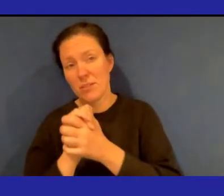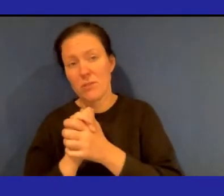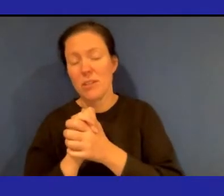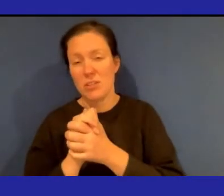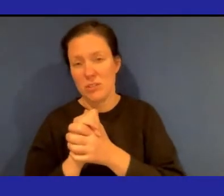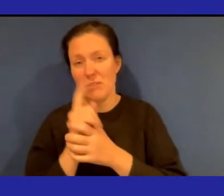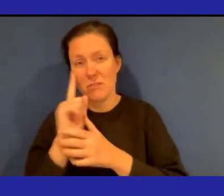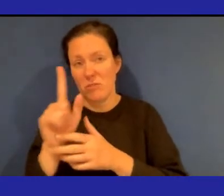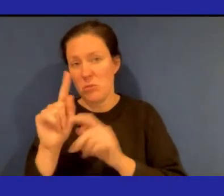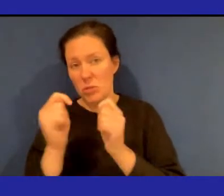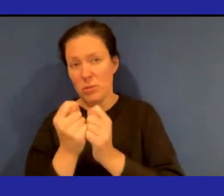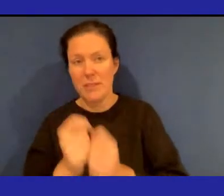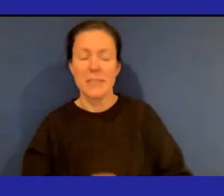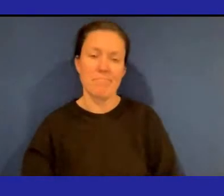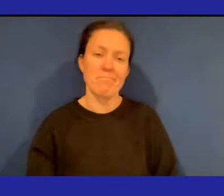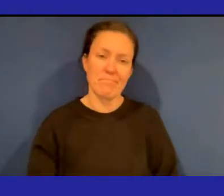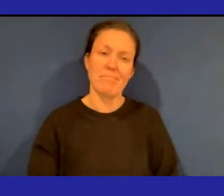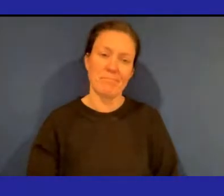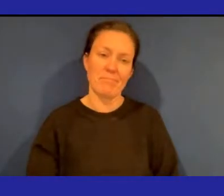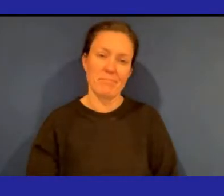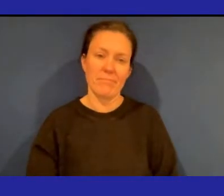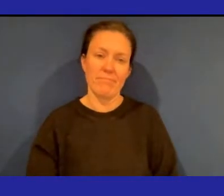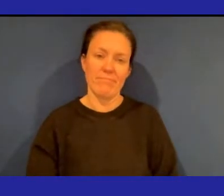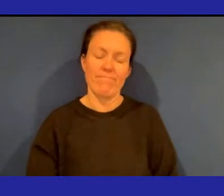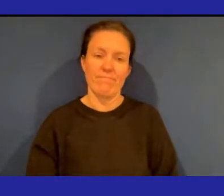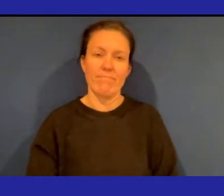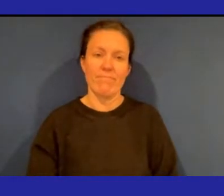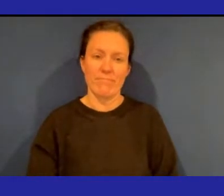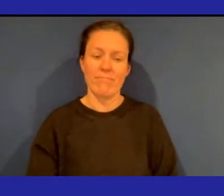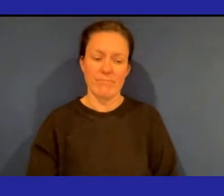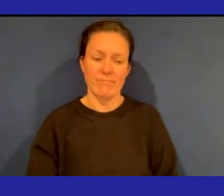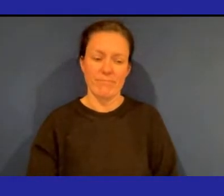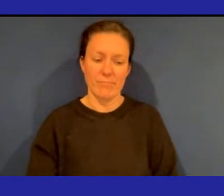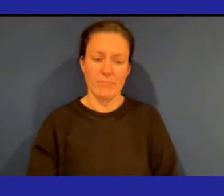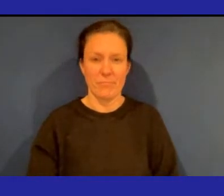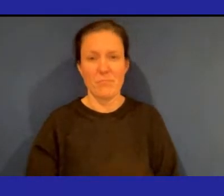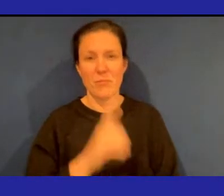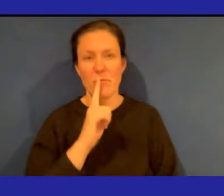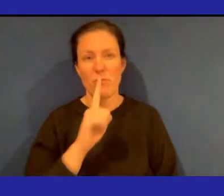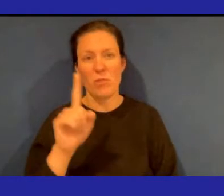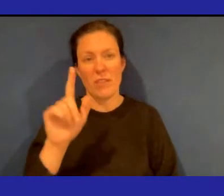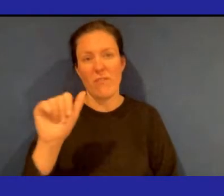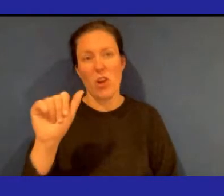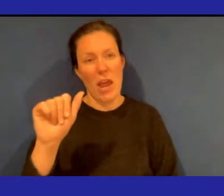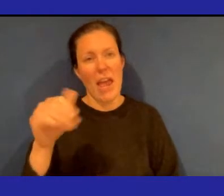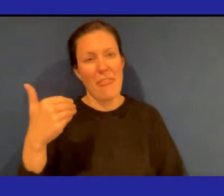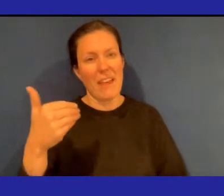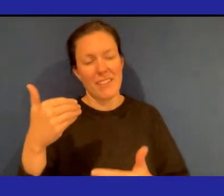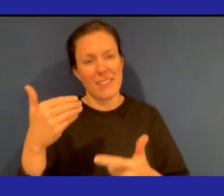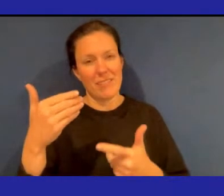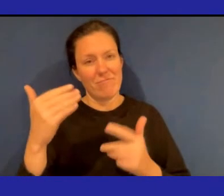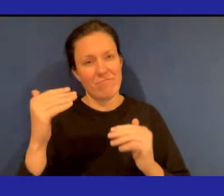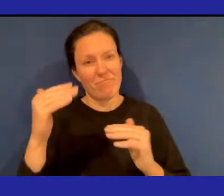team on the really, high honor of the A 2 years in a row. Thank you.